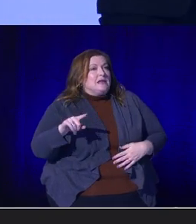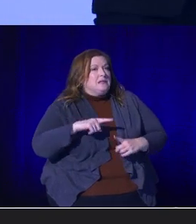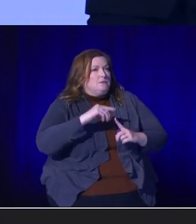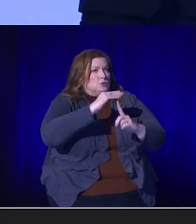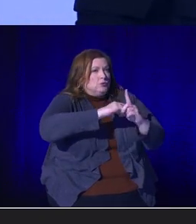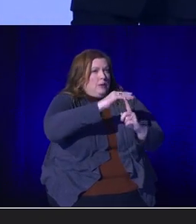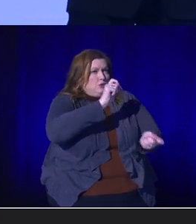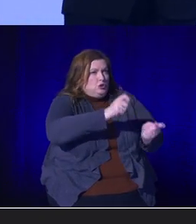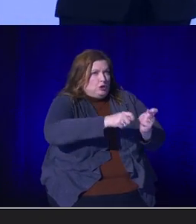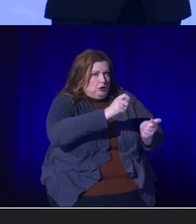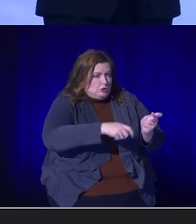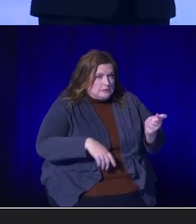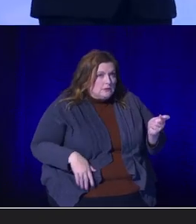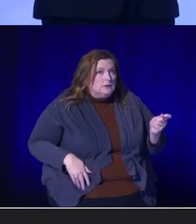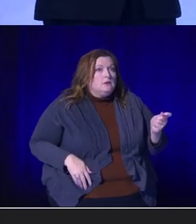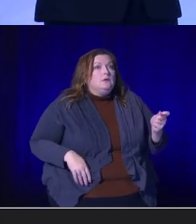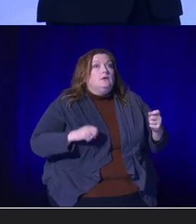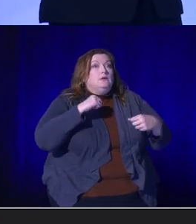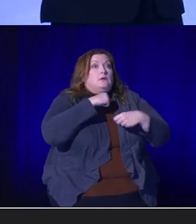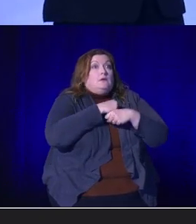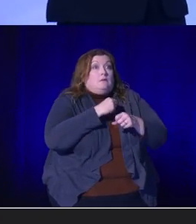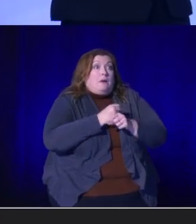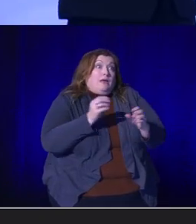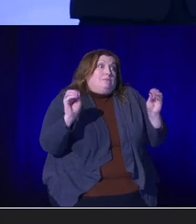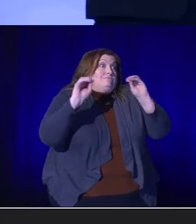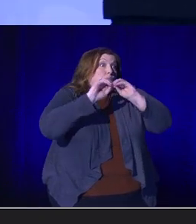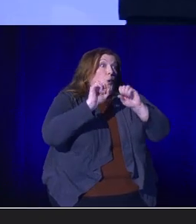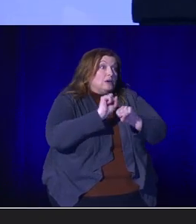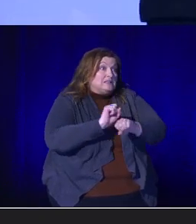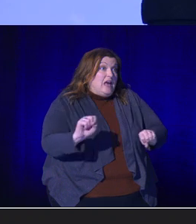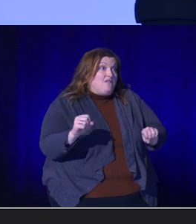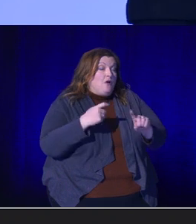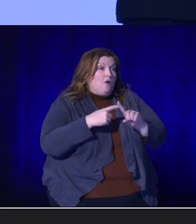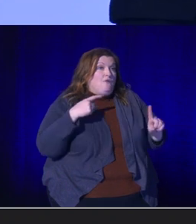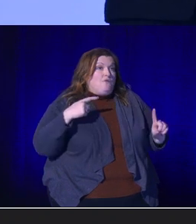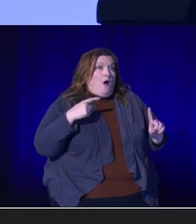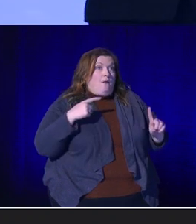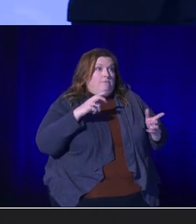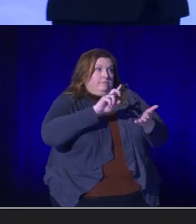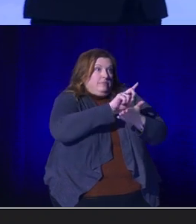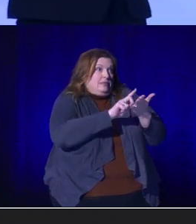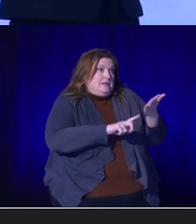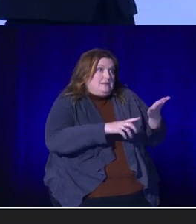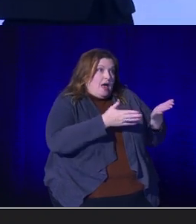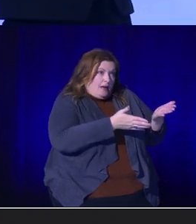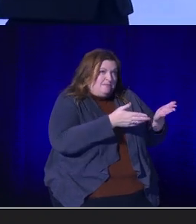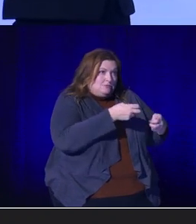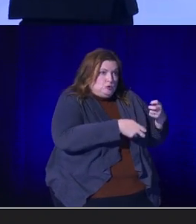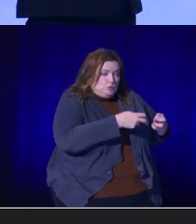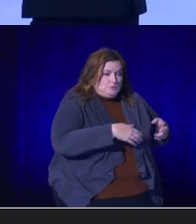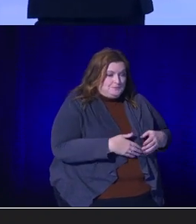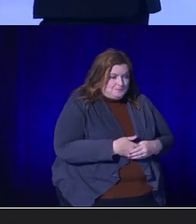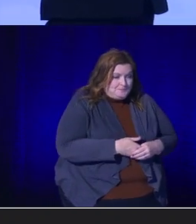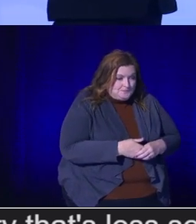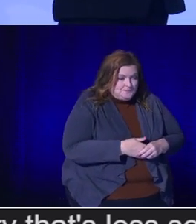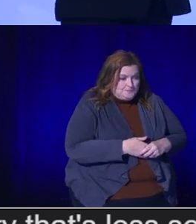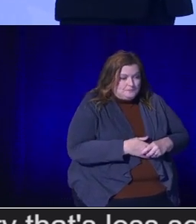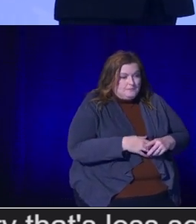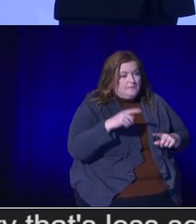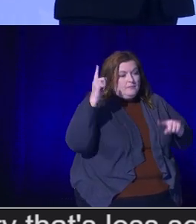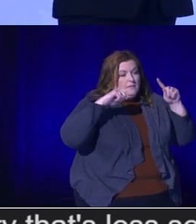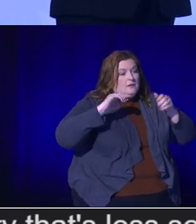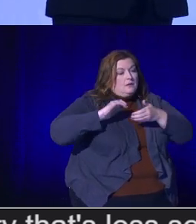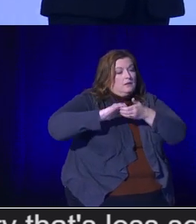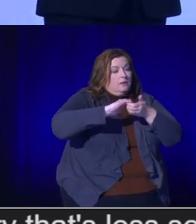to changes in temperature, making it inherently safer from the very fundamental design. So in collaboration with